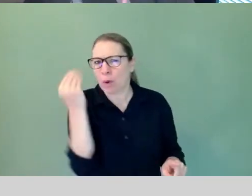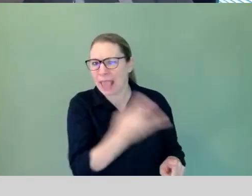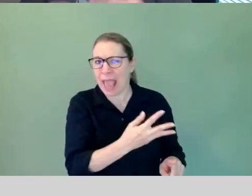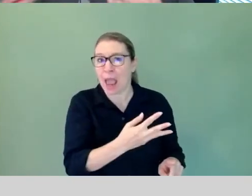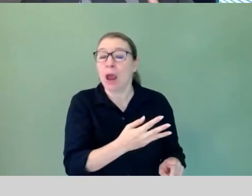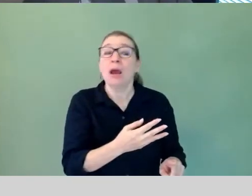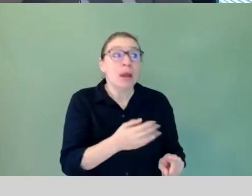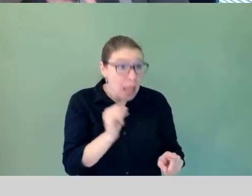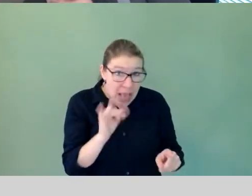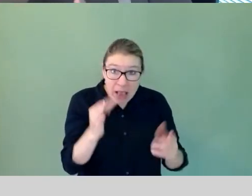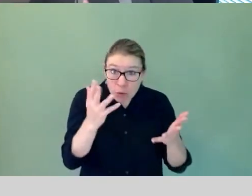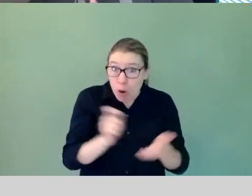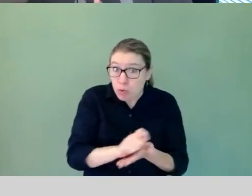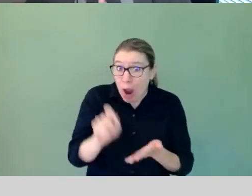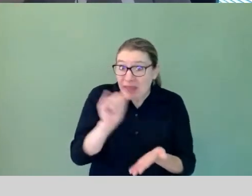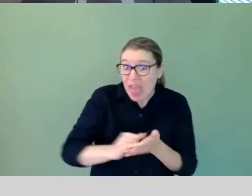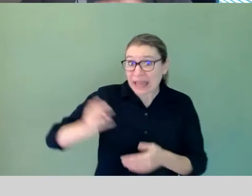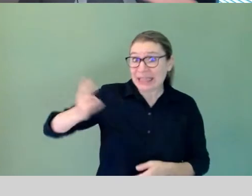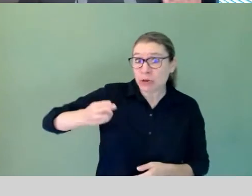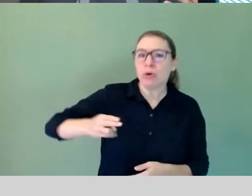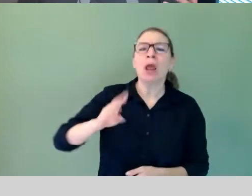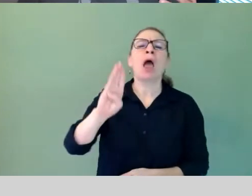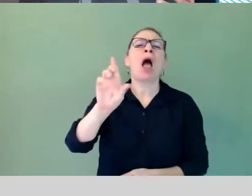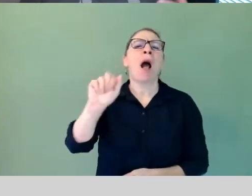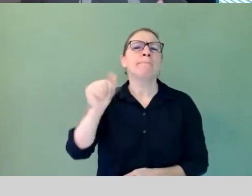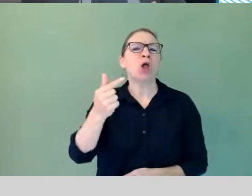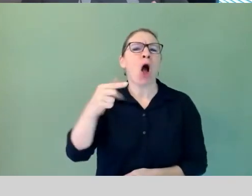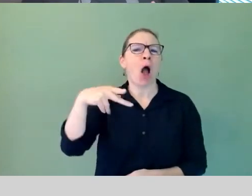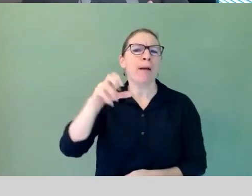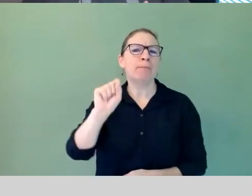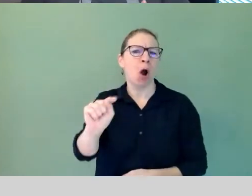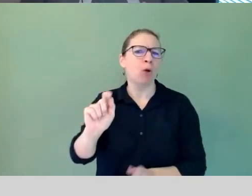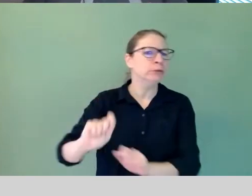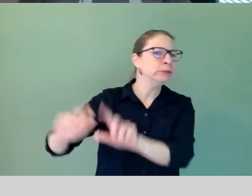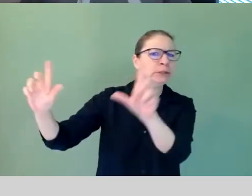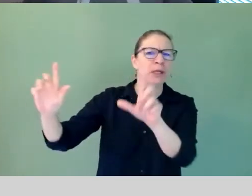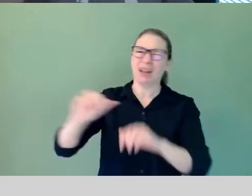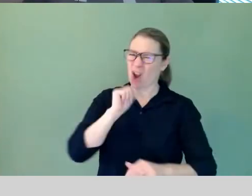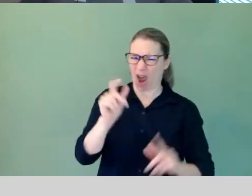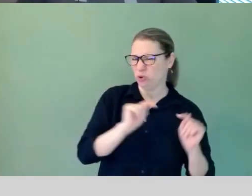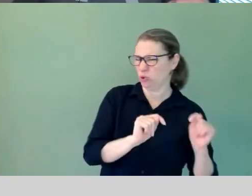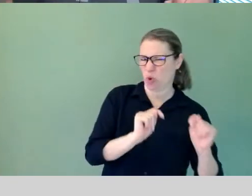post. That's a great blog post or historical context piece. Not so great in a tutorial.